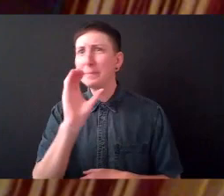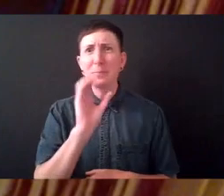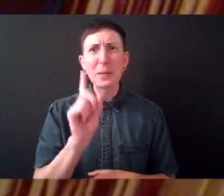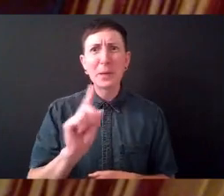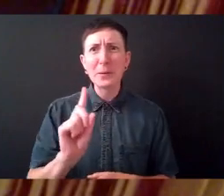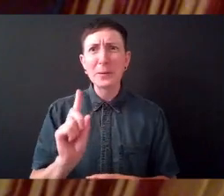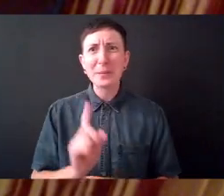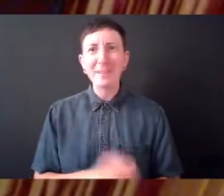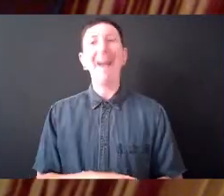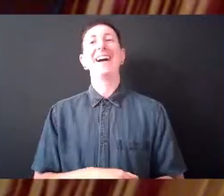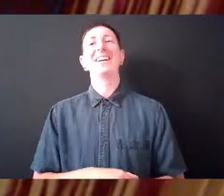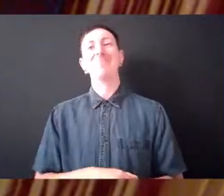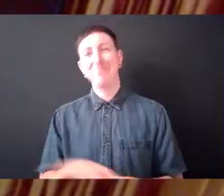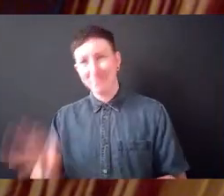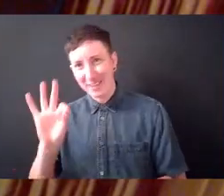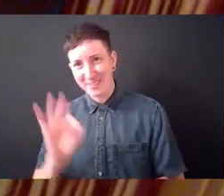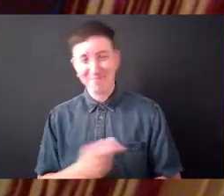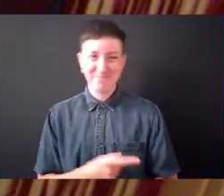Oh, they're there.